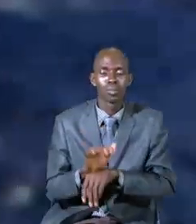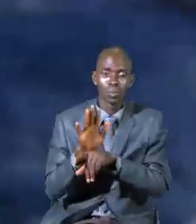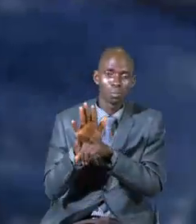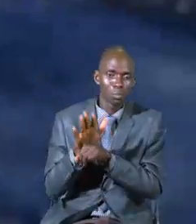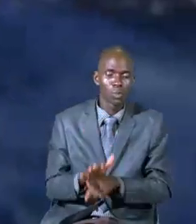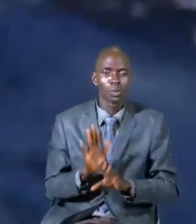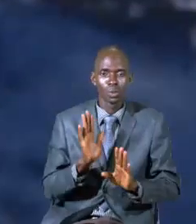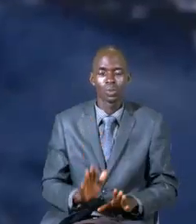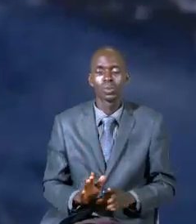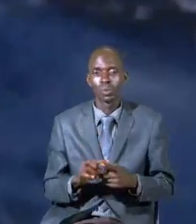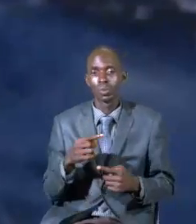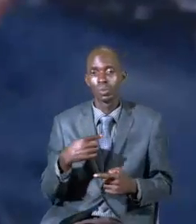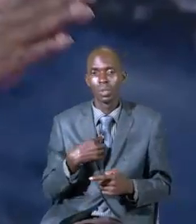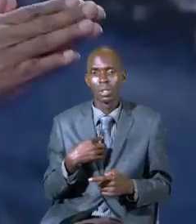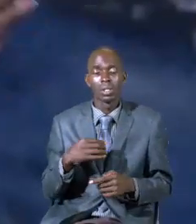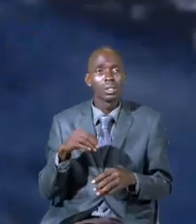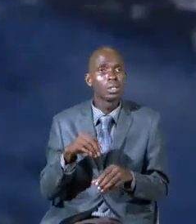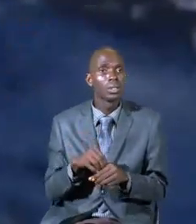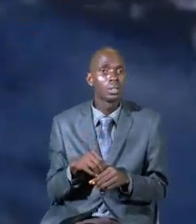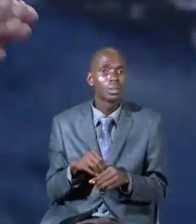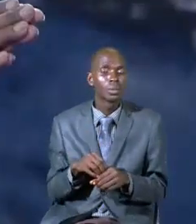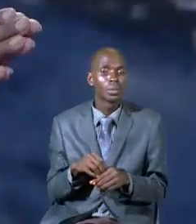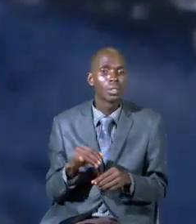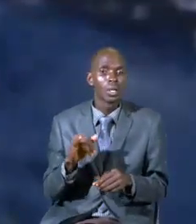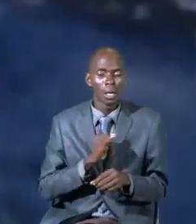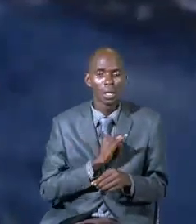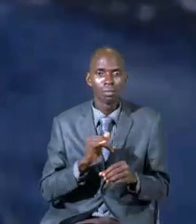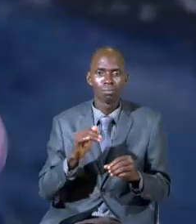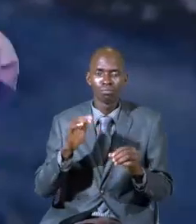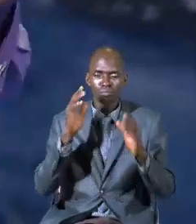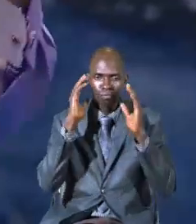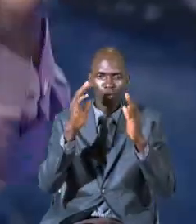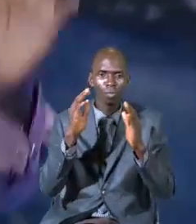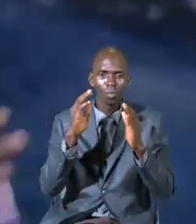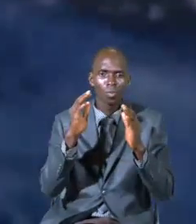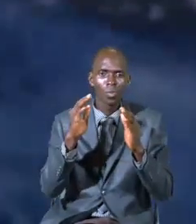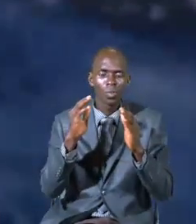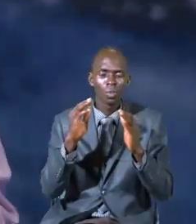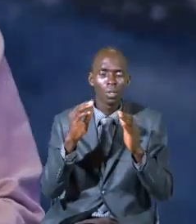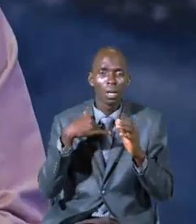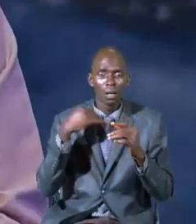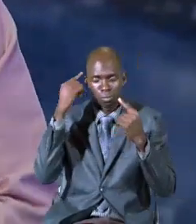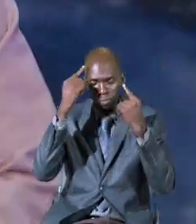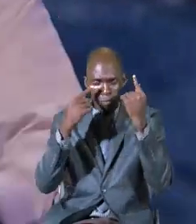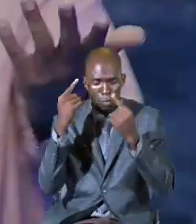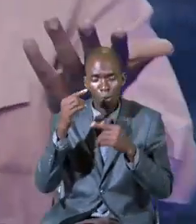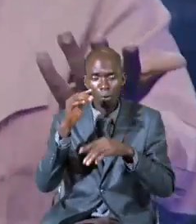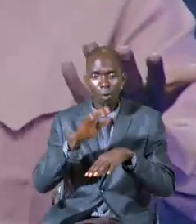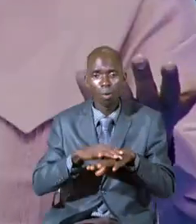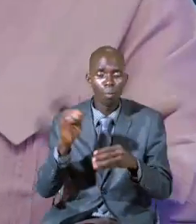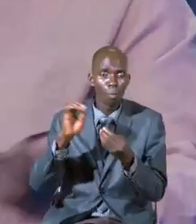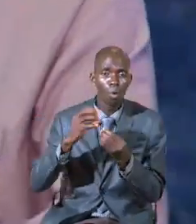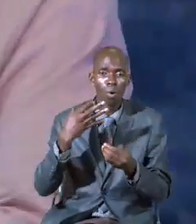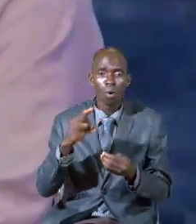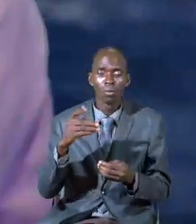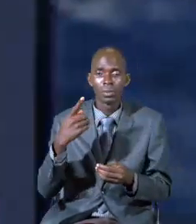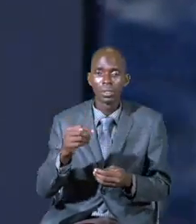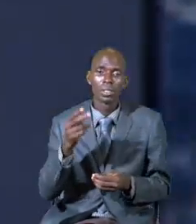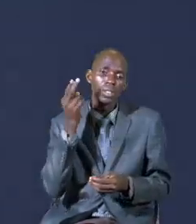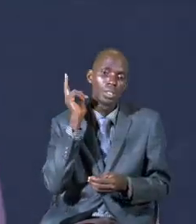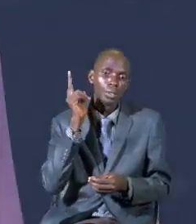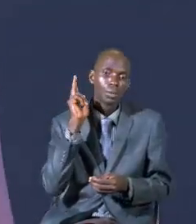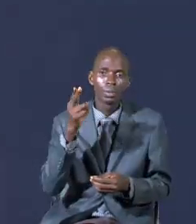thought more of the history, geography teacher, more than I thought about the subject. And then when I